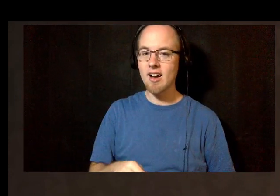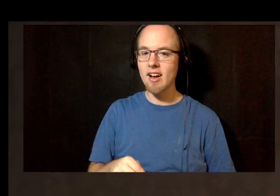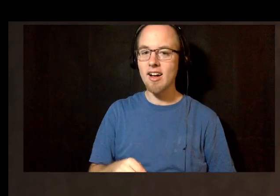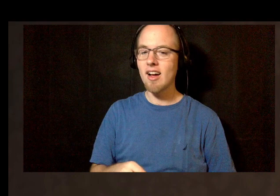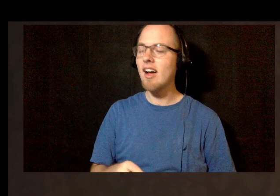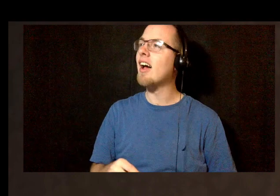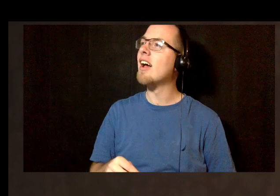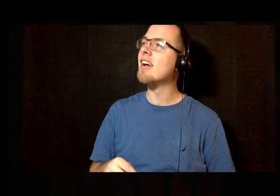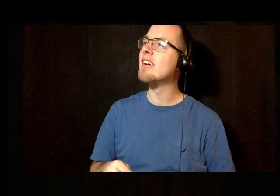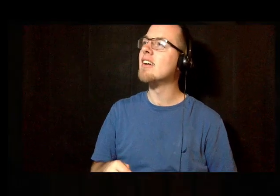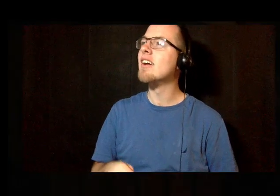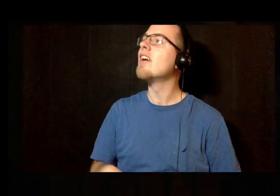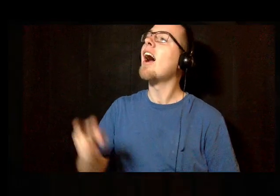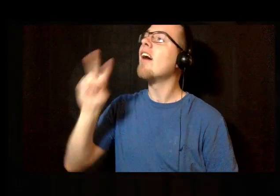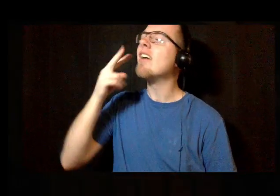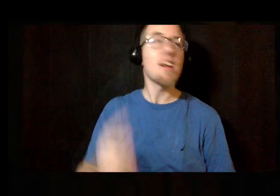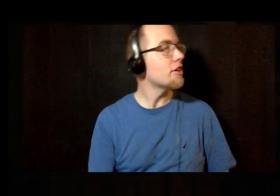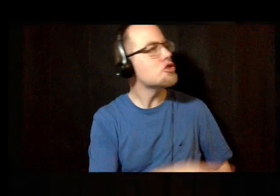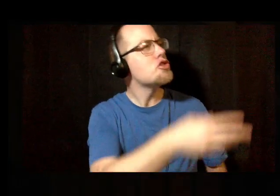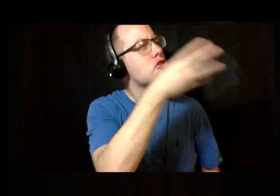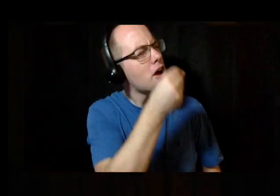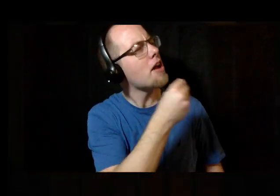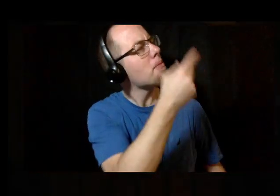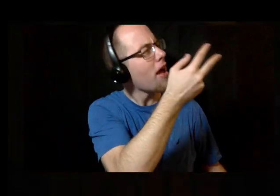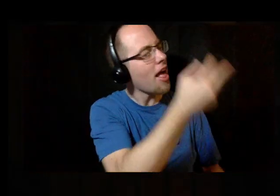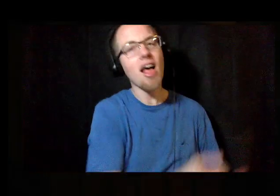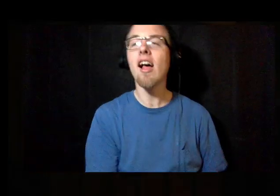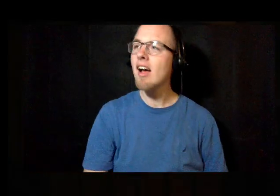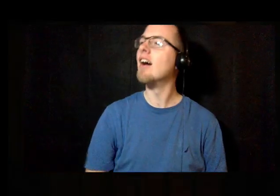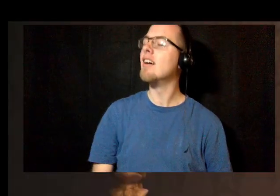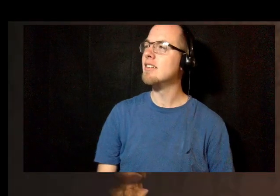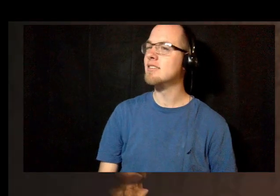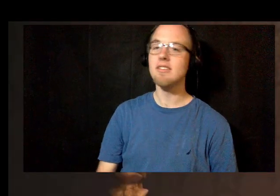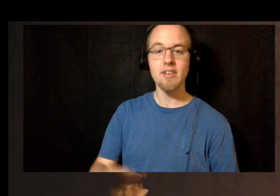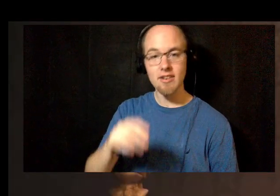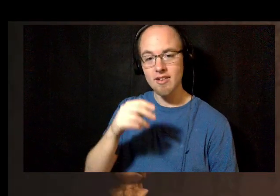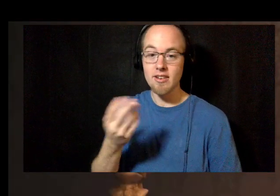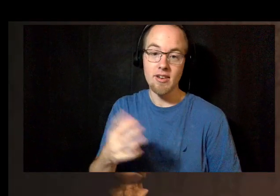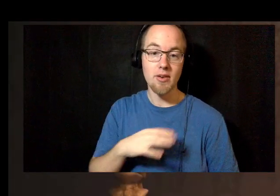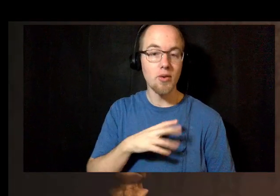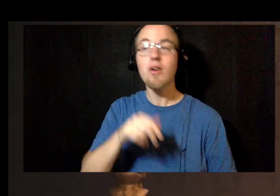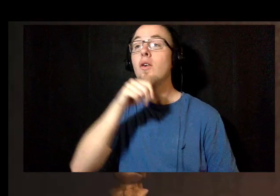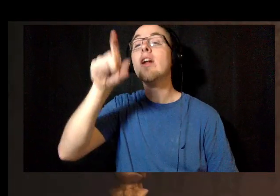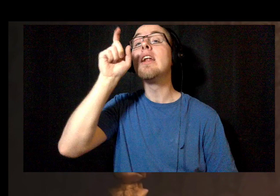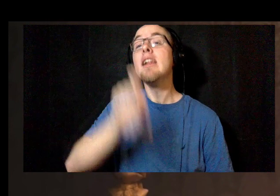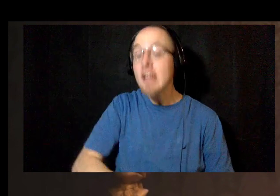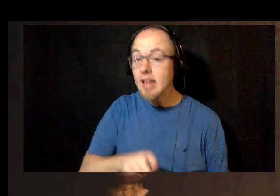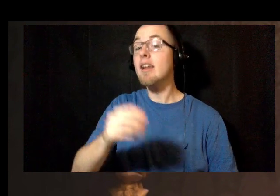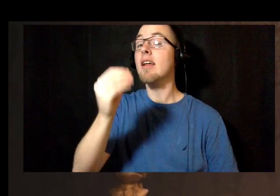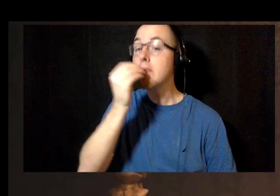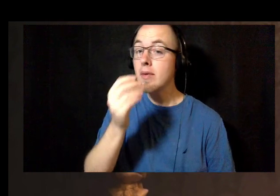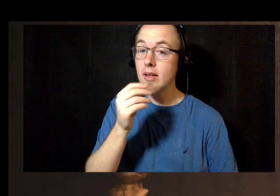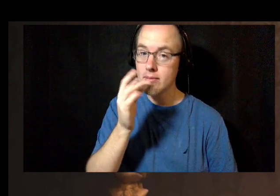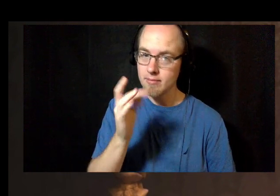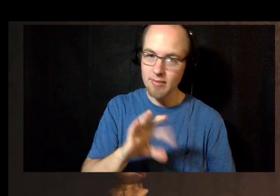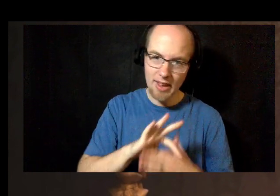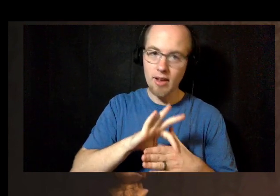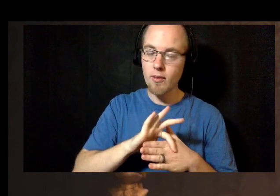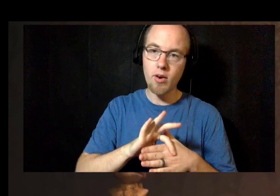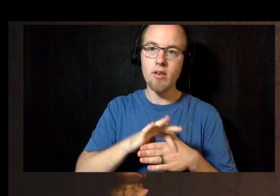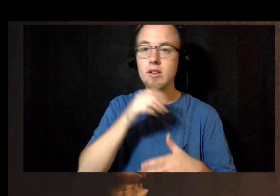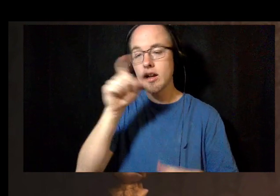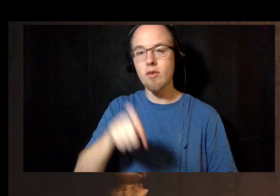up, fuckhead. But it's funny. Because you know you don't actually need to eat meat. You don't need it. Nobody actually needs it. Unless